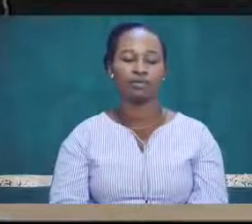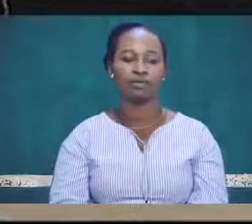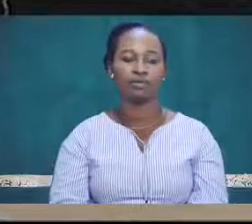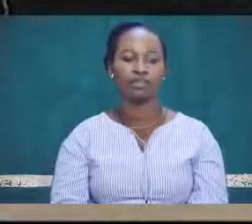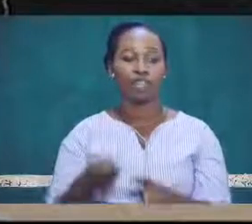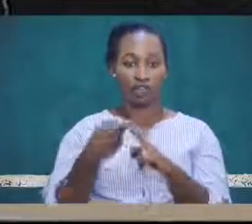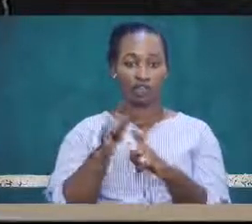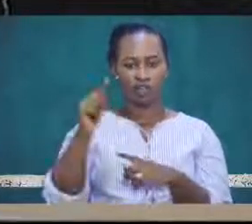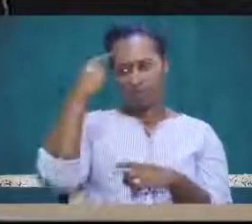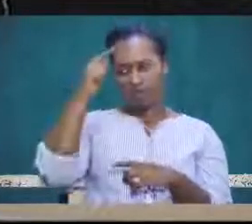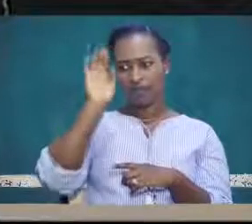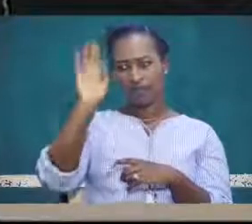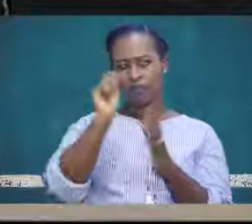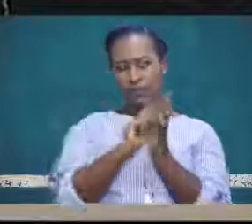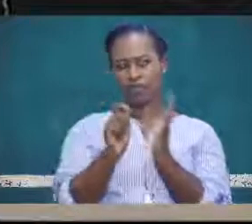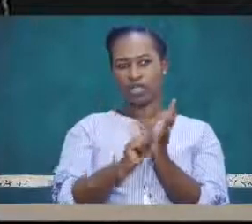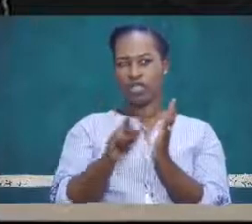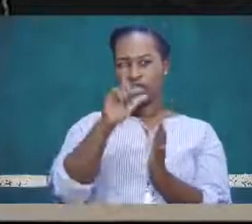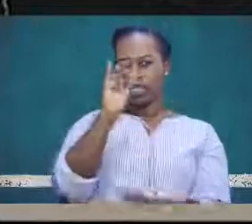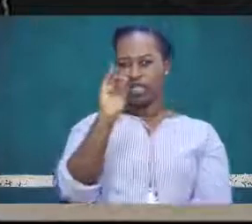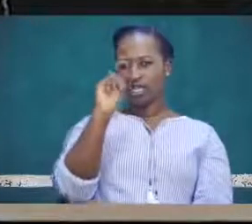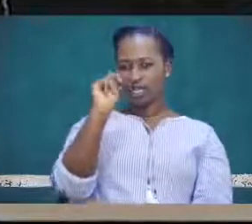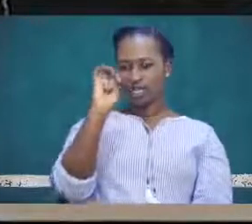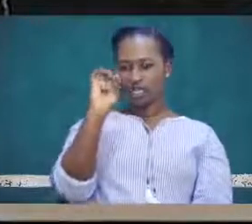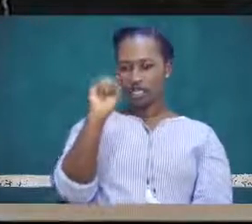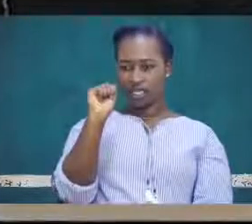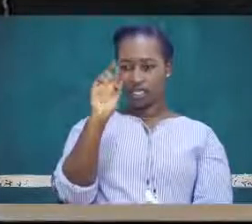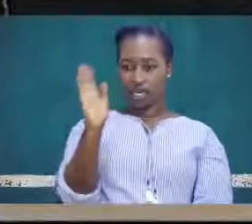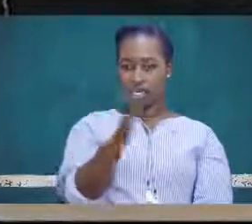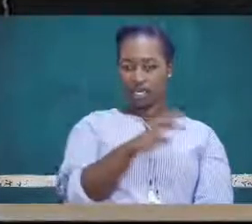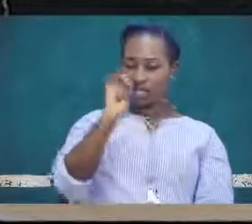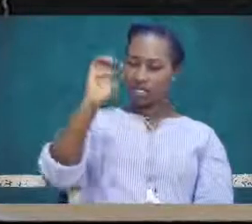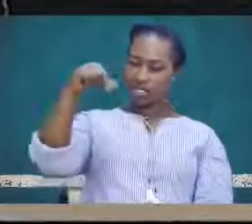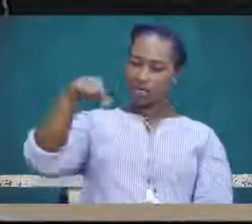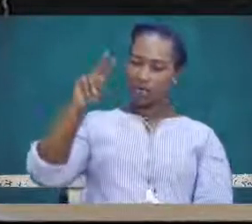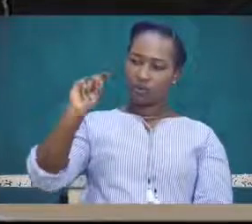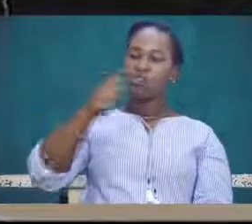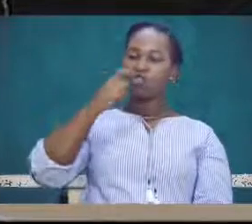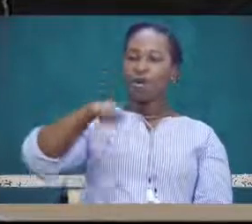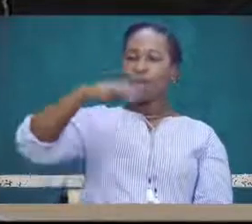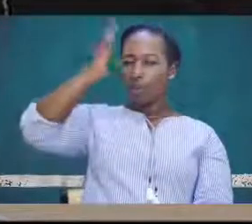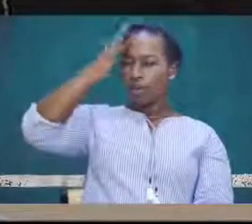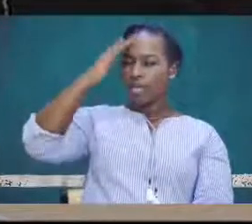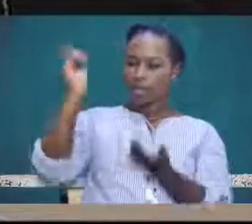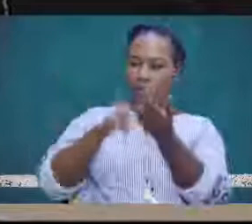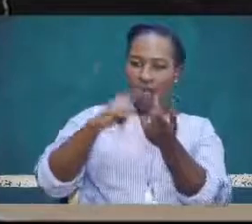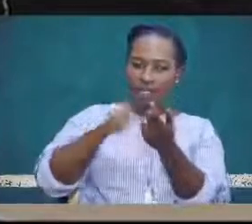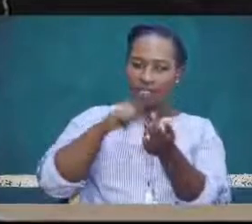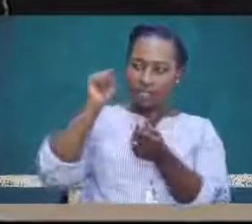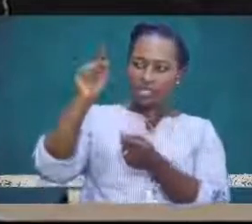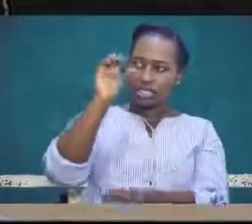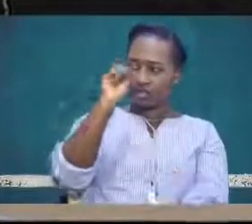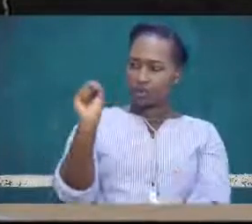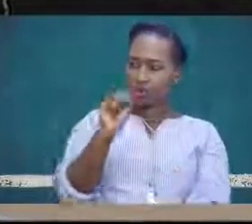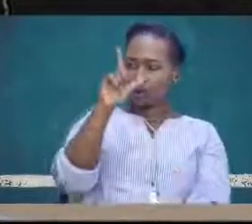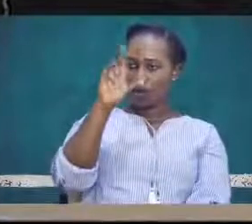from there, for you to generate a linear equation, you must know how to calculate this slope. We have to calculate this slope.